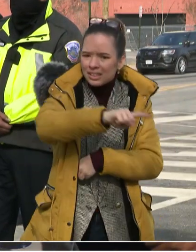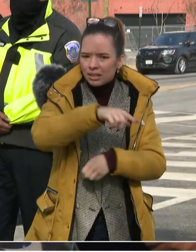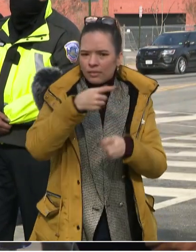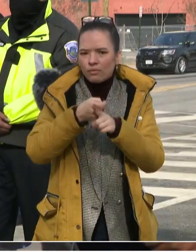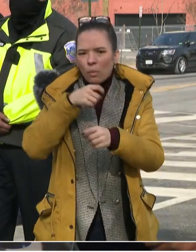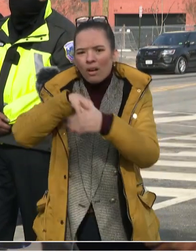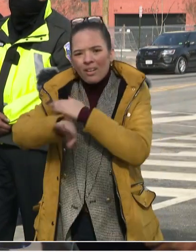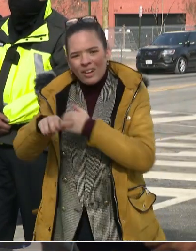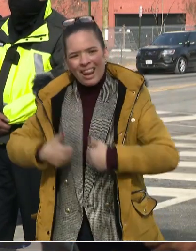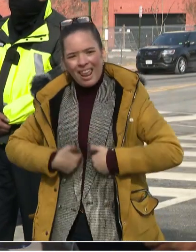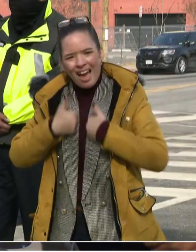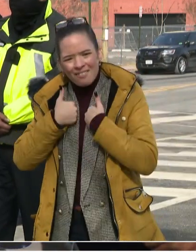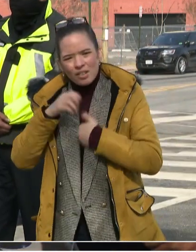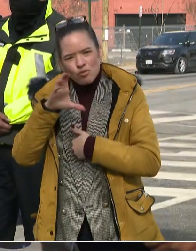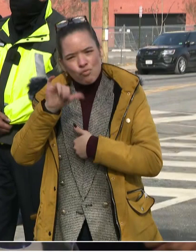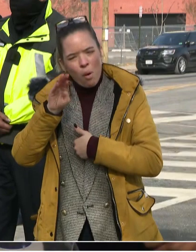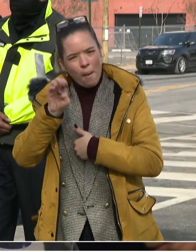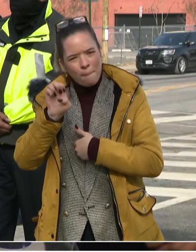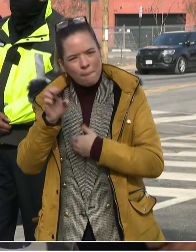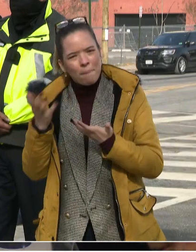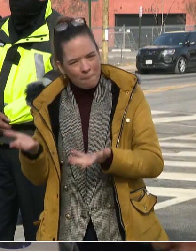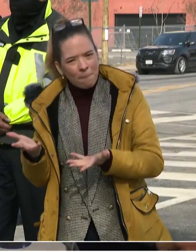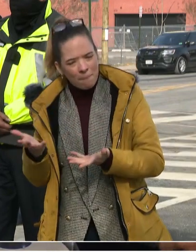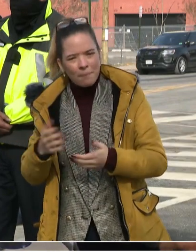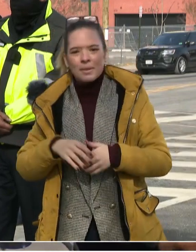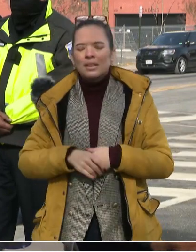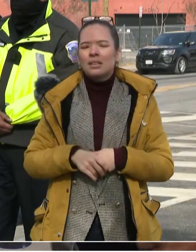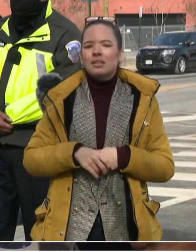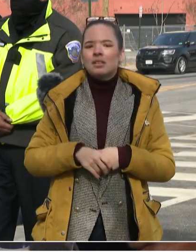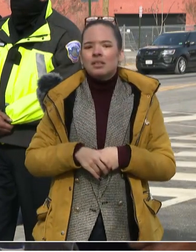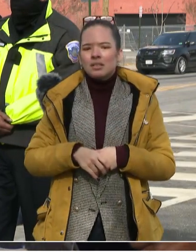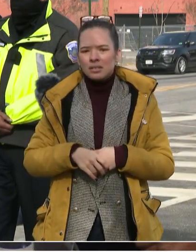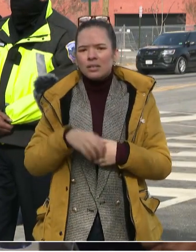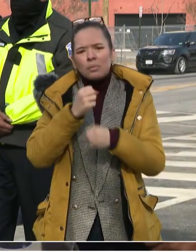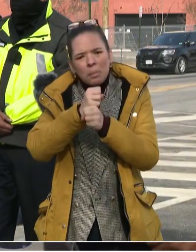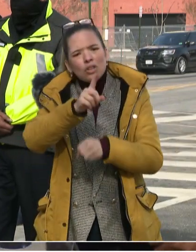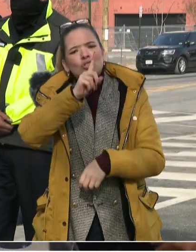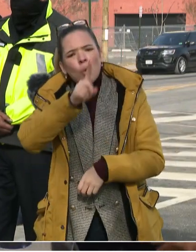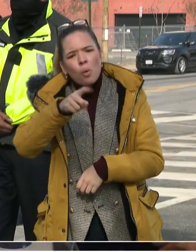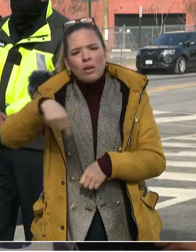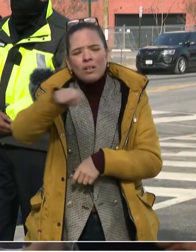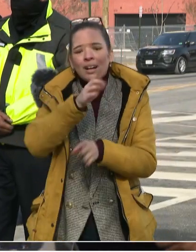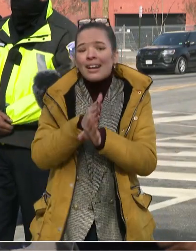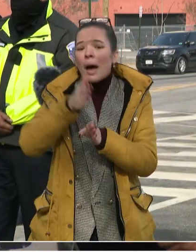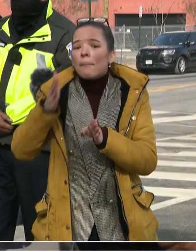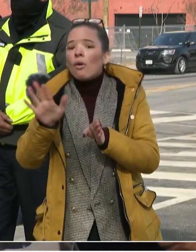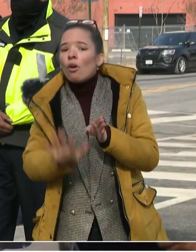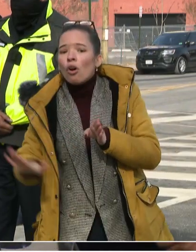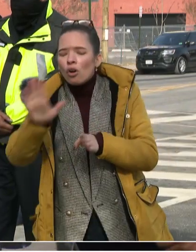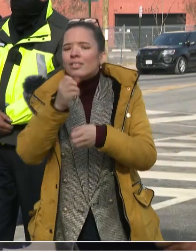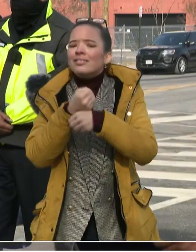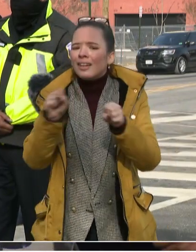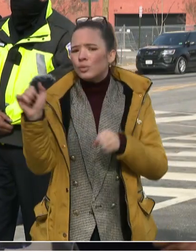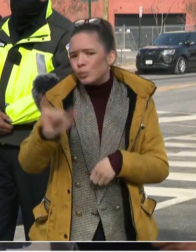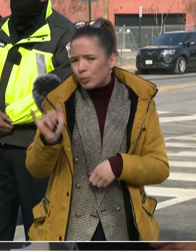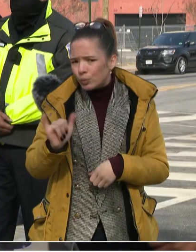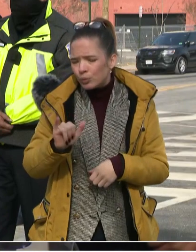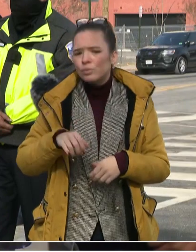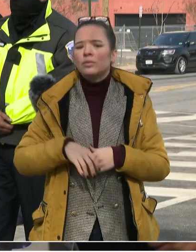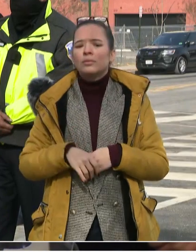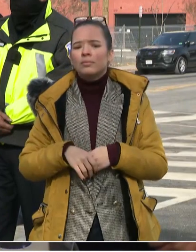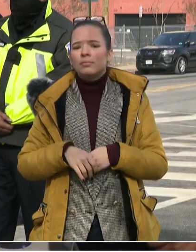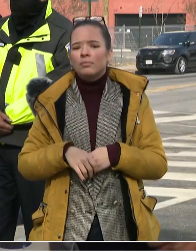crime. And we have a responsibility to ensure that our neighborhoods are safe. As elected representatives of our